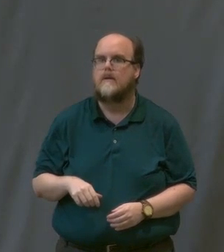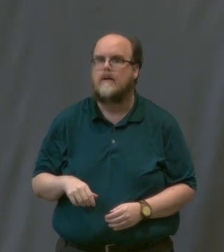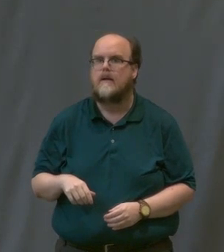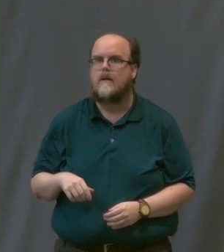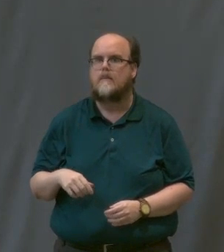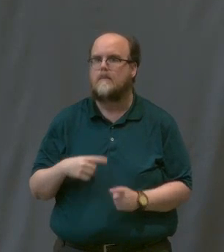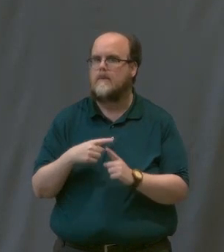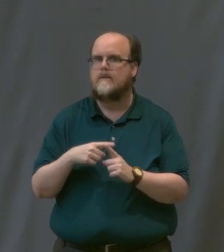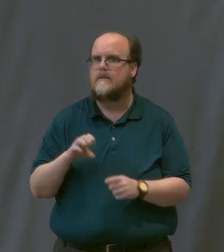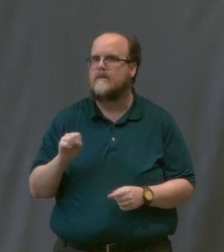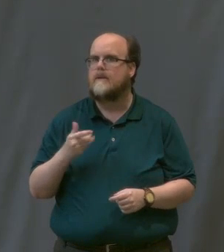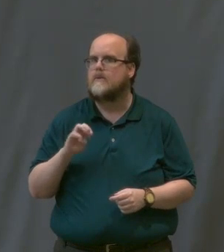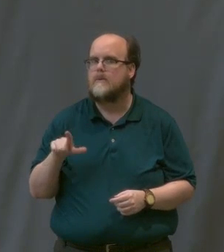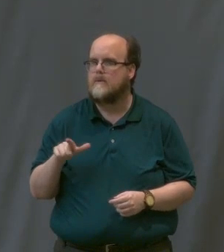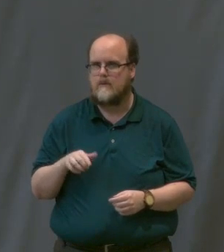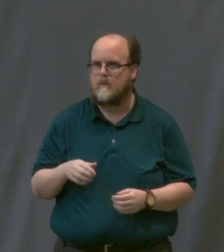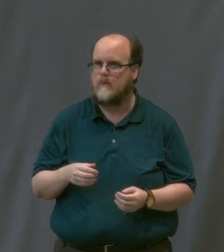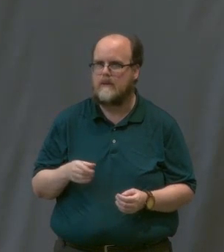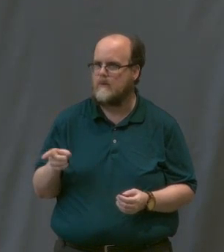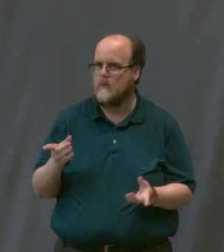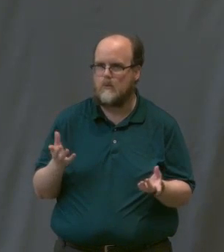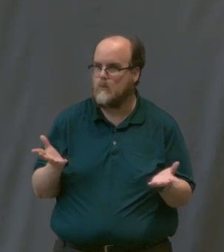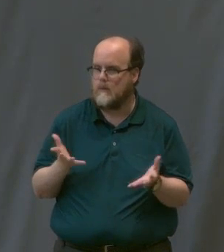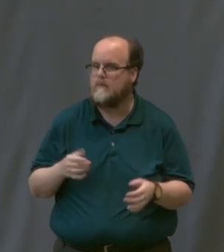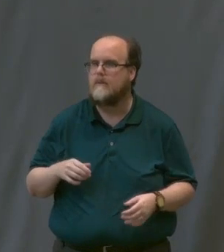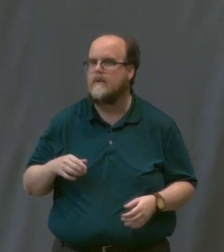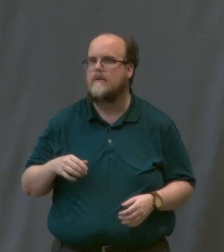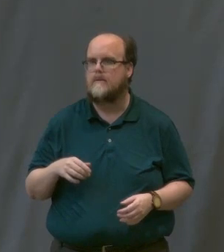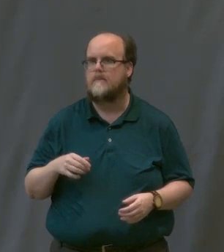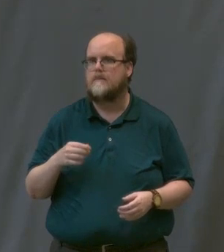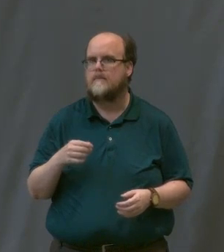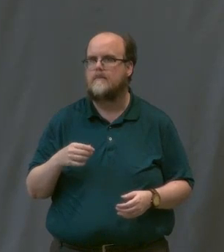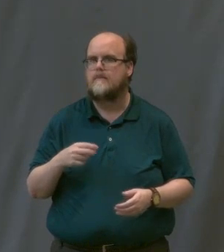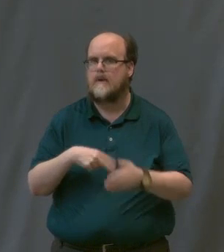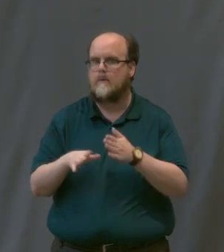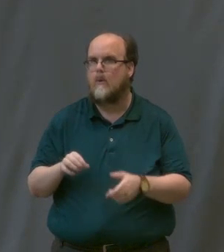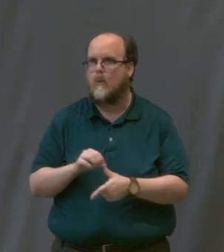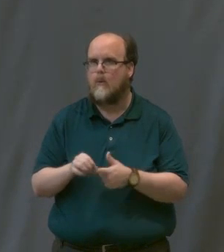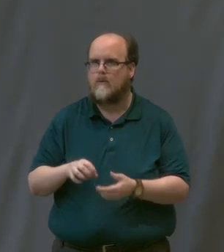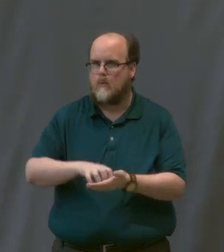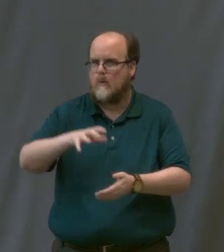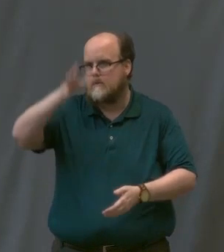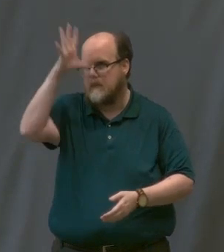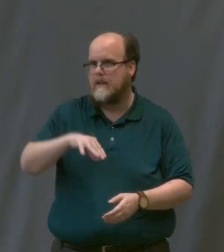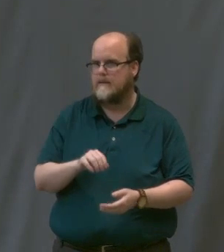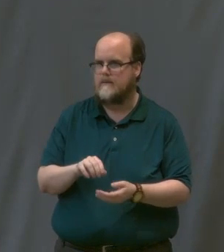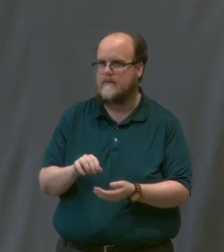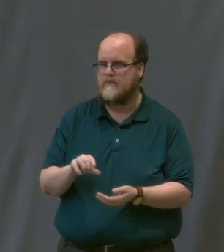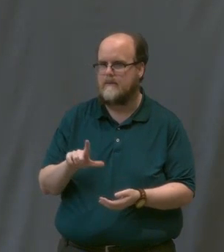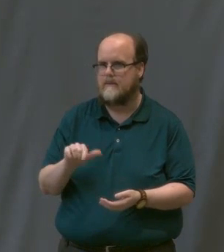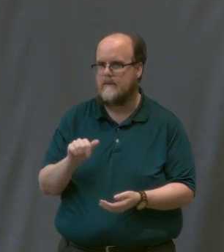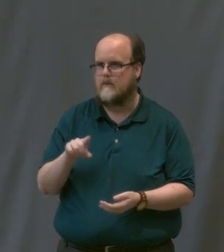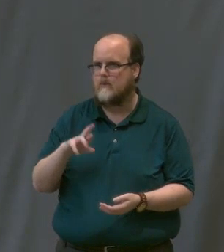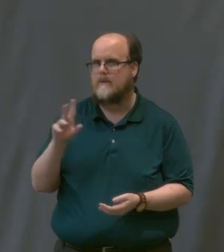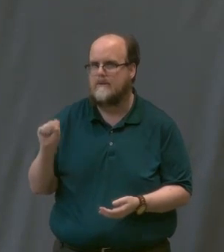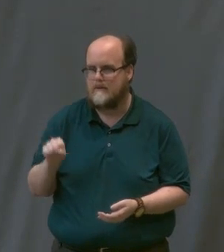way, where was Samuel? Abraham's bosom, right? How about the rich man? The rich man and Lazarus. Was the rich man